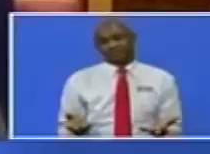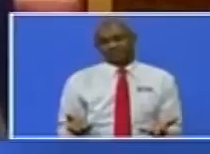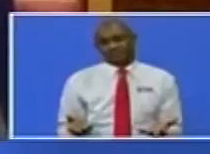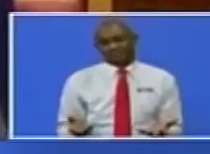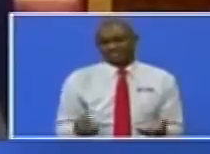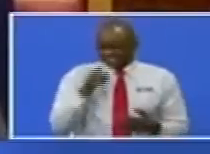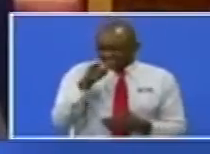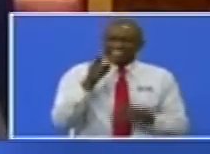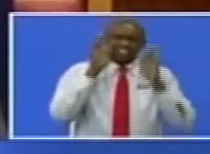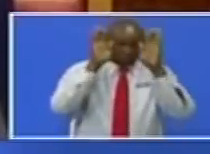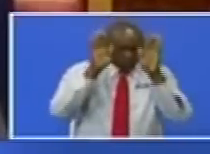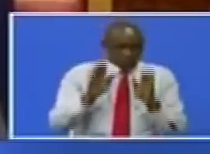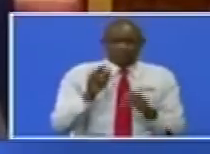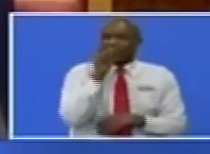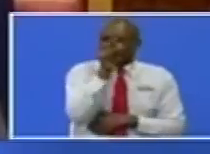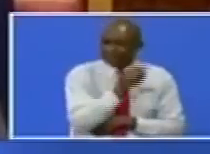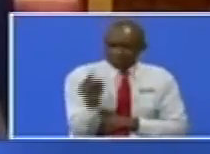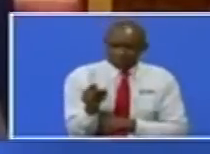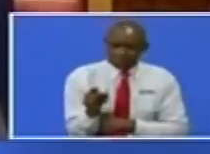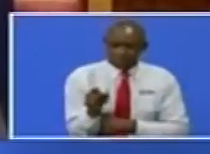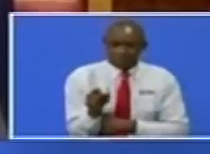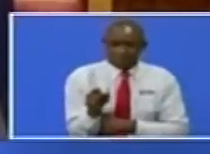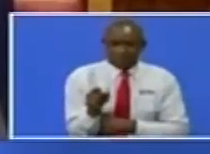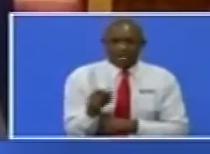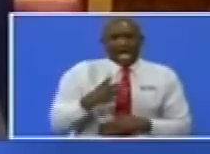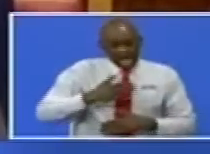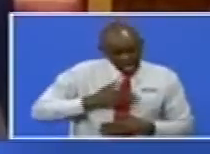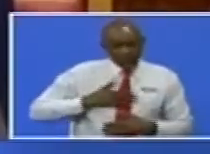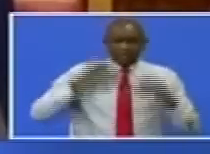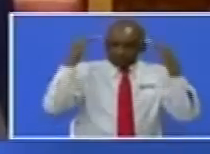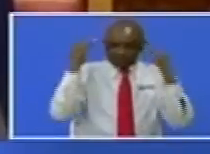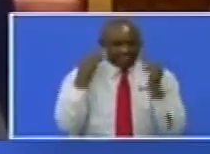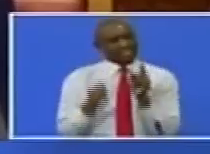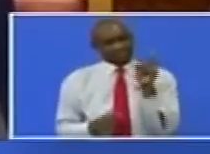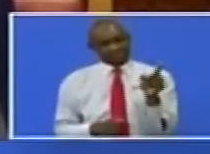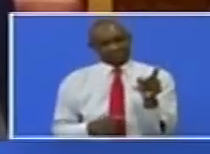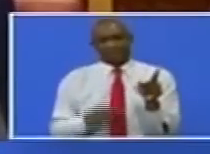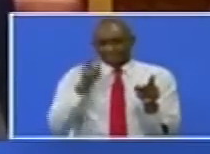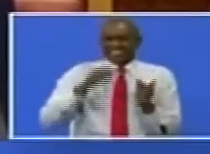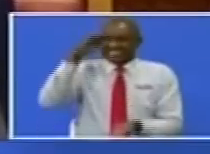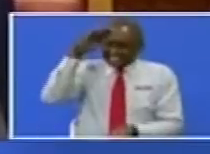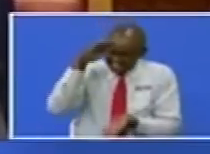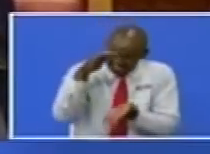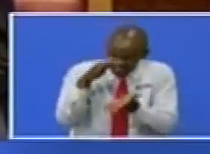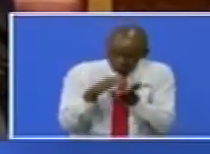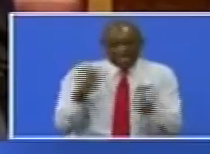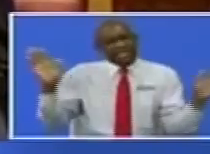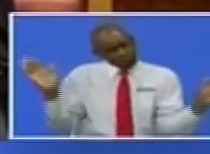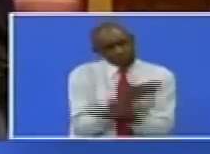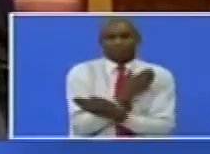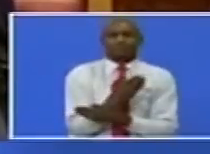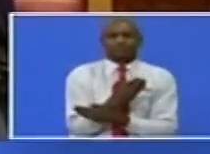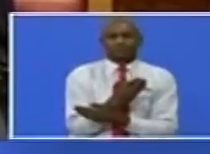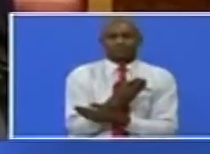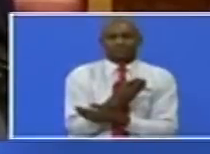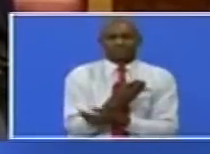It is crucial, therefore, that our judiciary reduces and eliminates